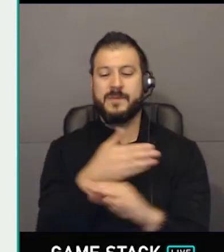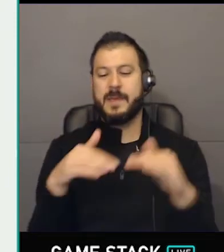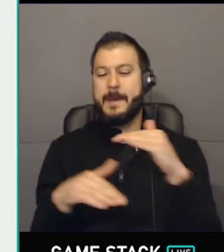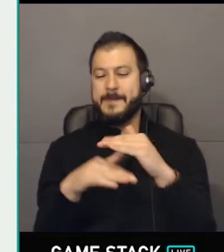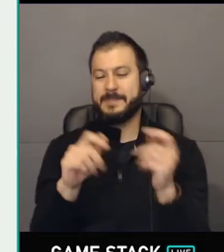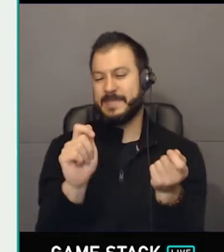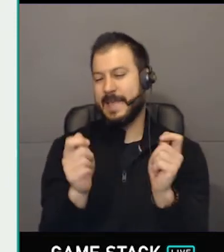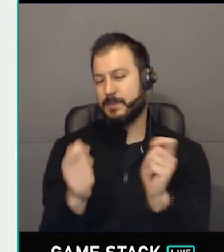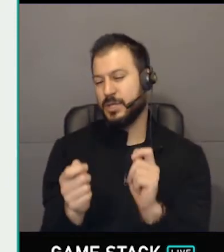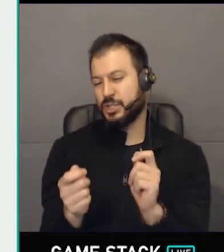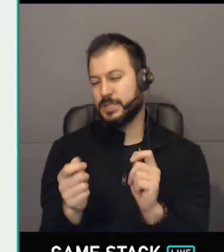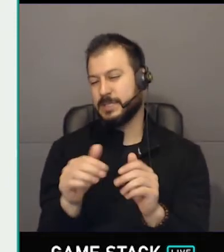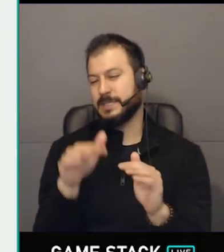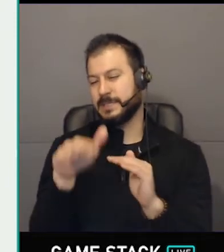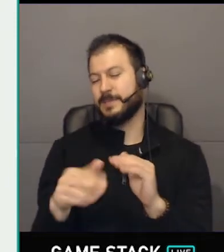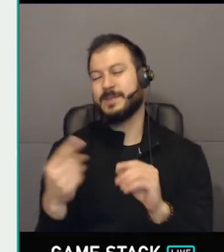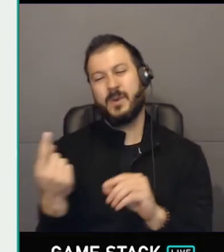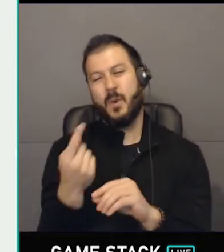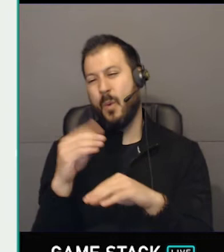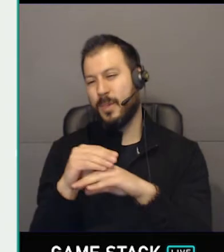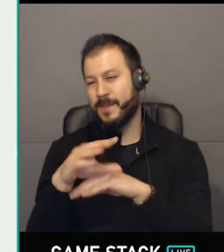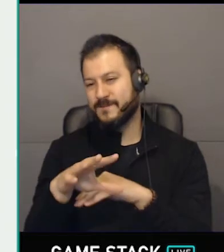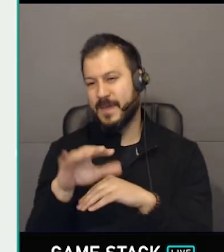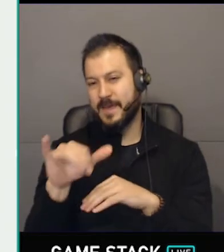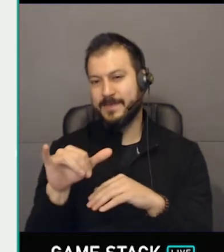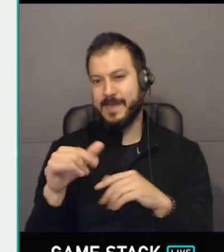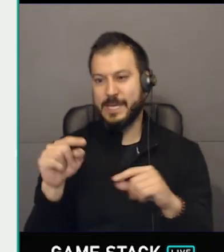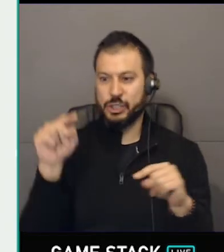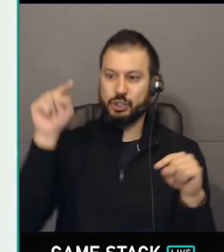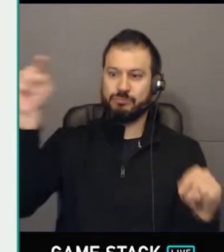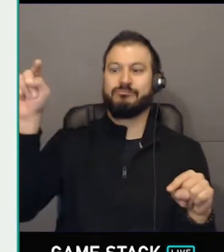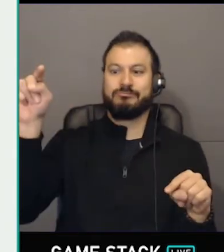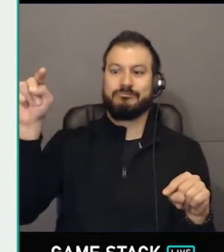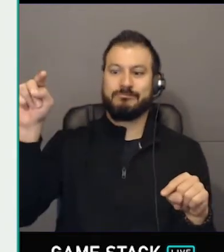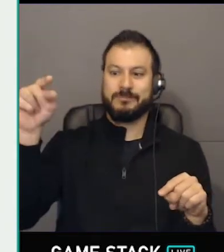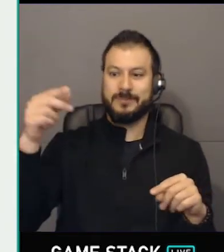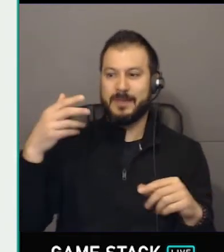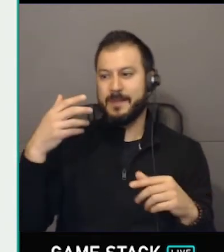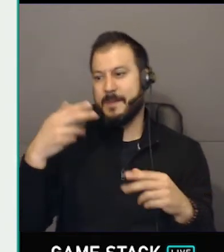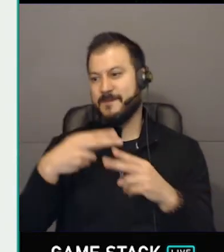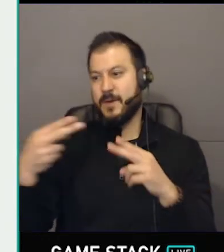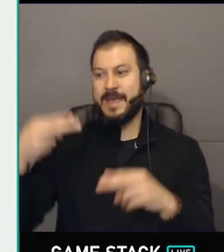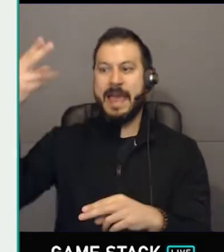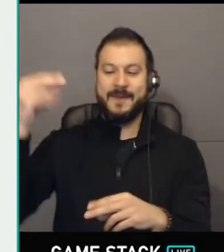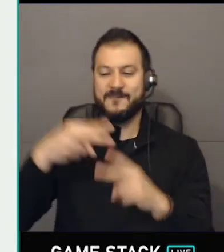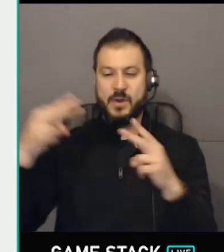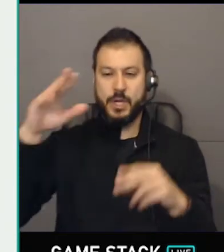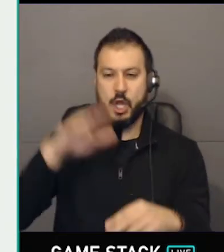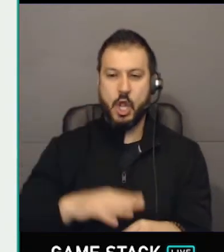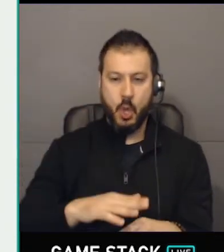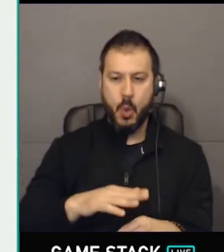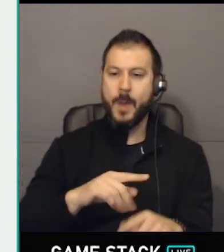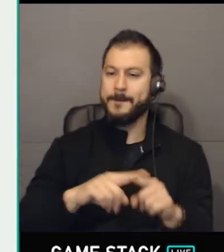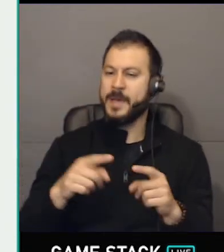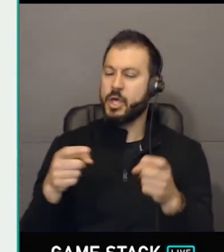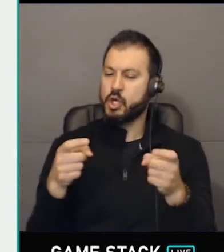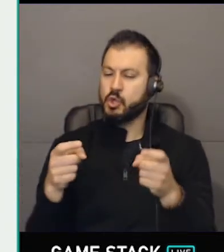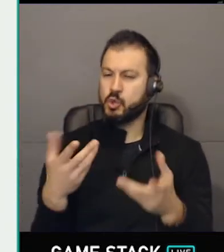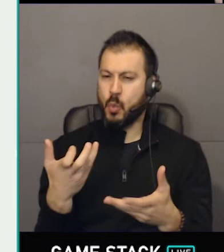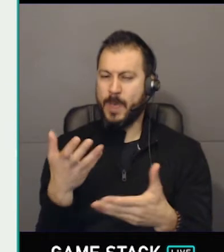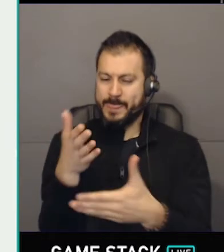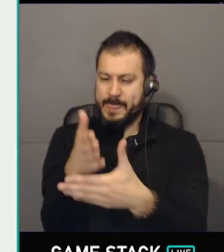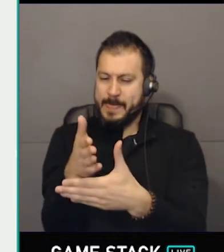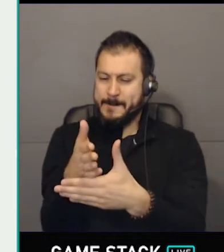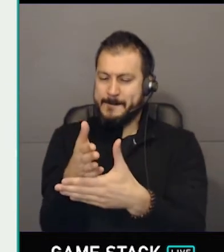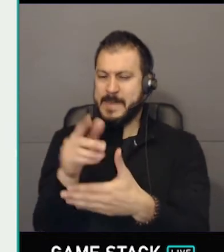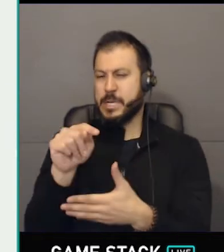steps only affect the extreme highlights and shadows in your game. But users are going to want to control how the midtones appear, really